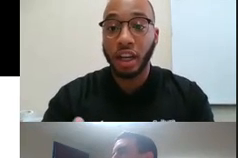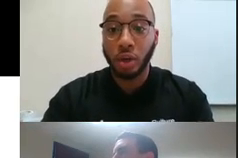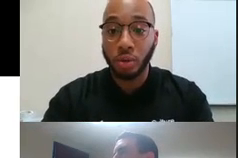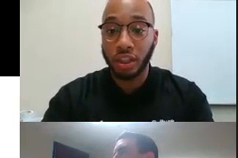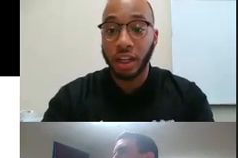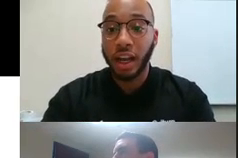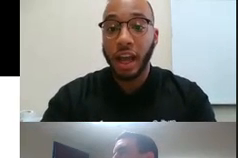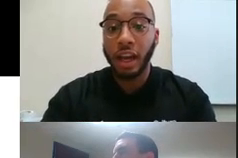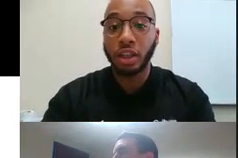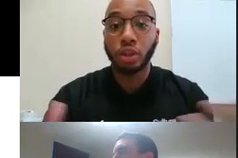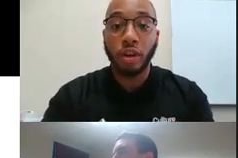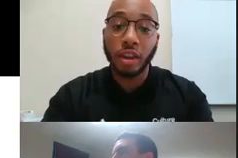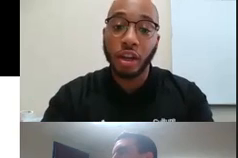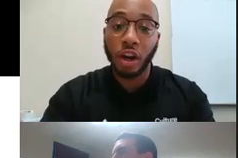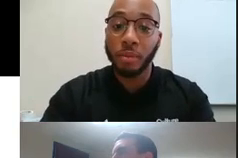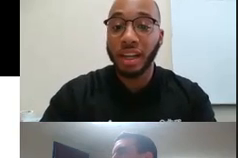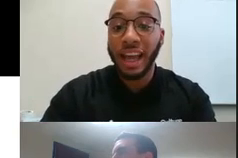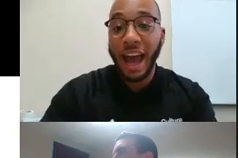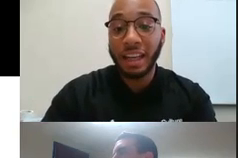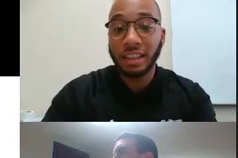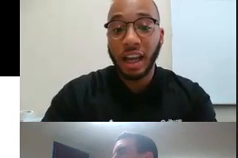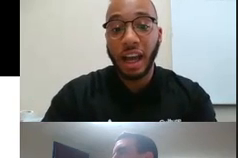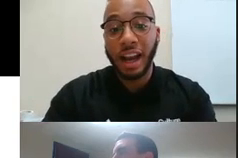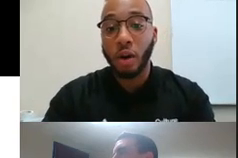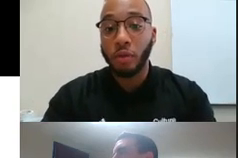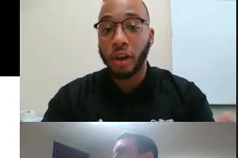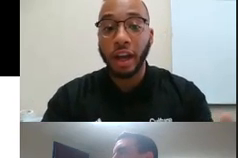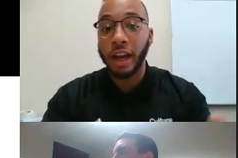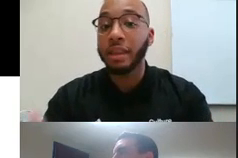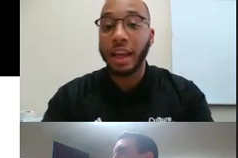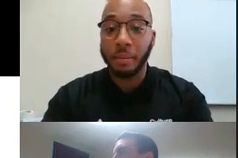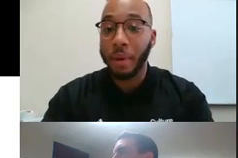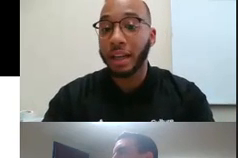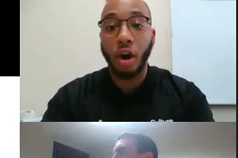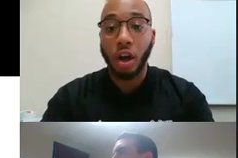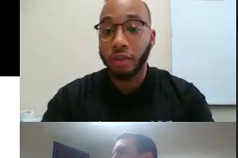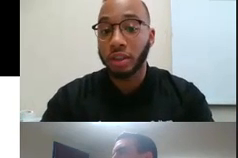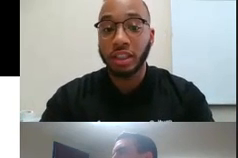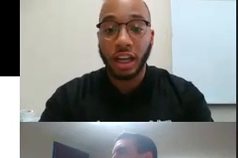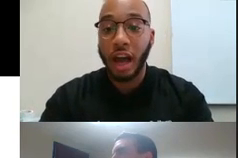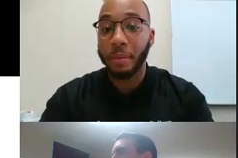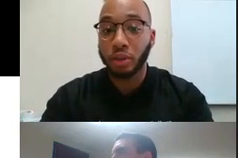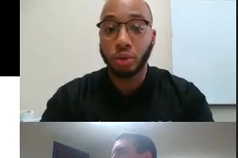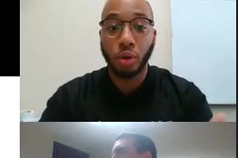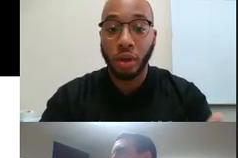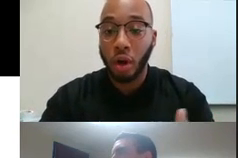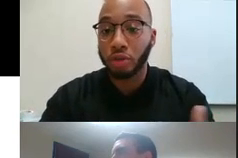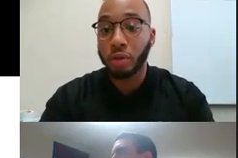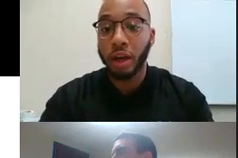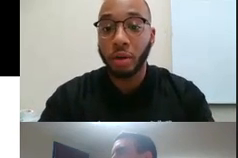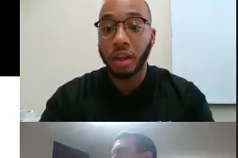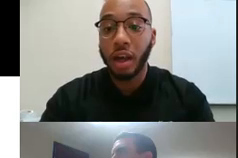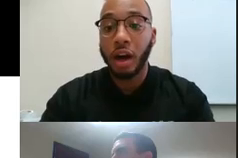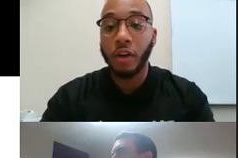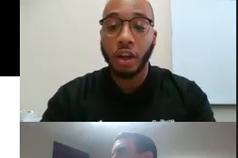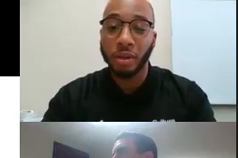in inclusion and the strength that our community has, and how that impacts all of those things, the economic, social, and cultural